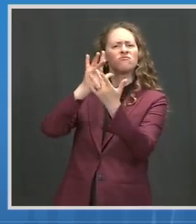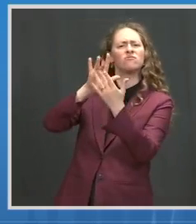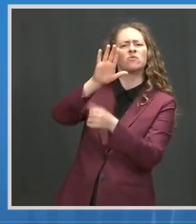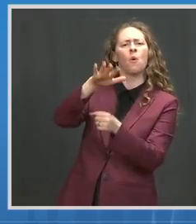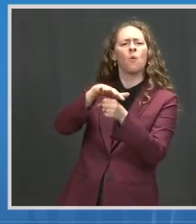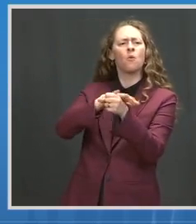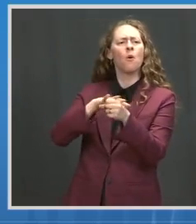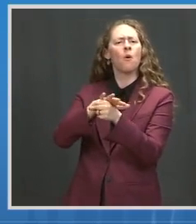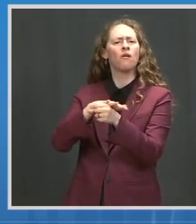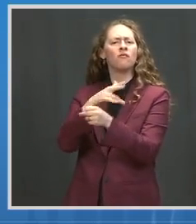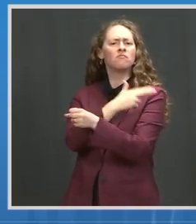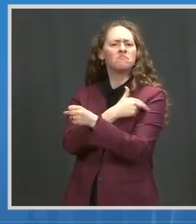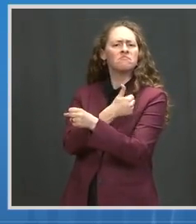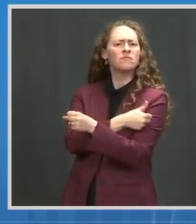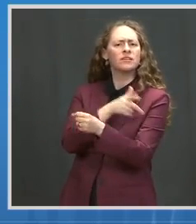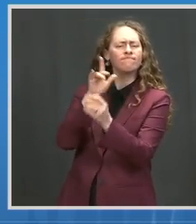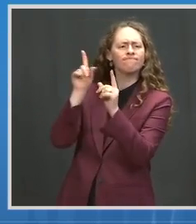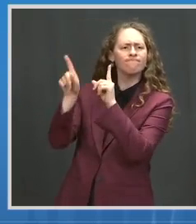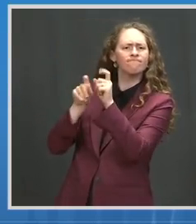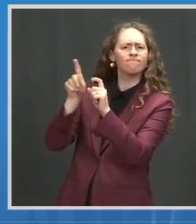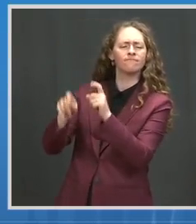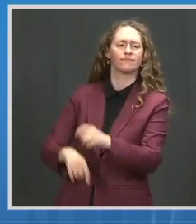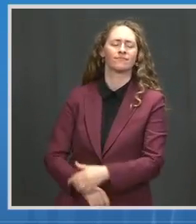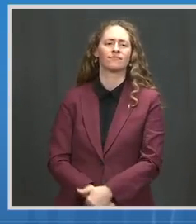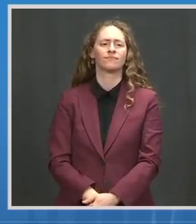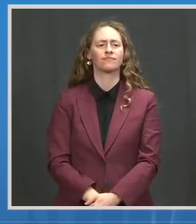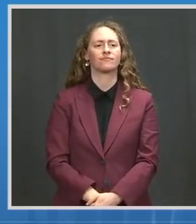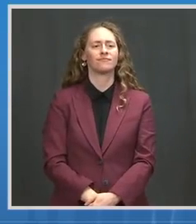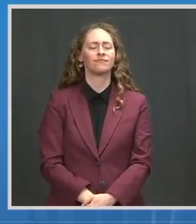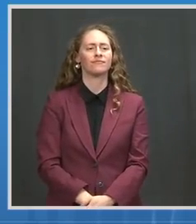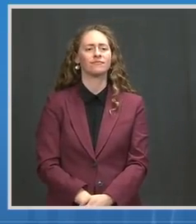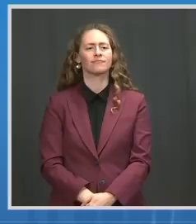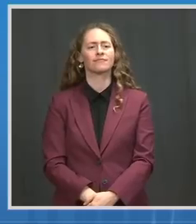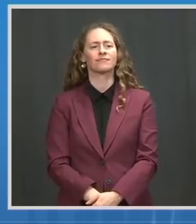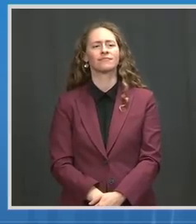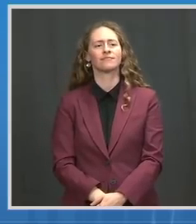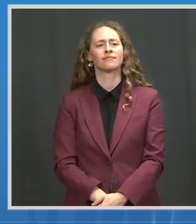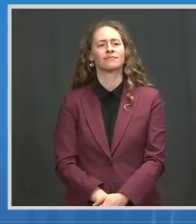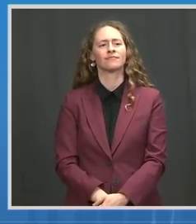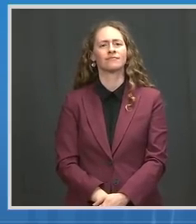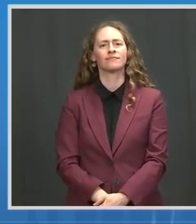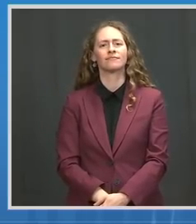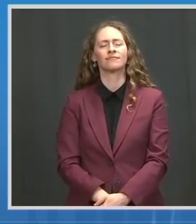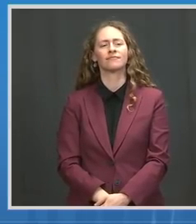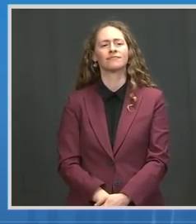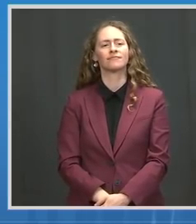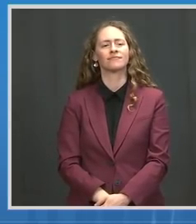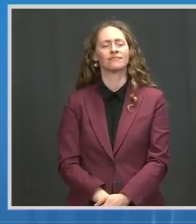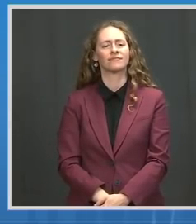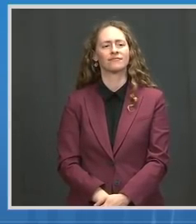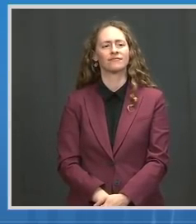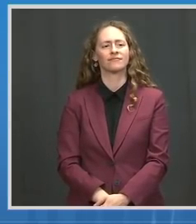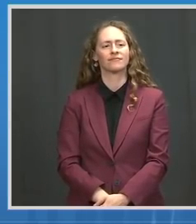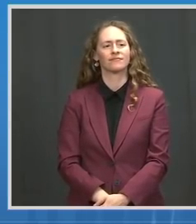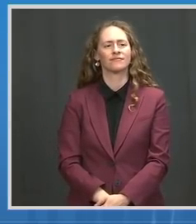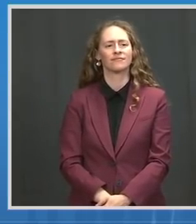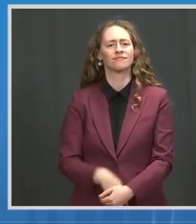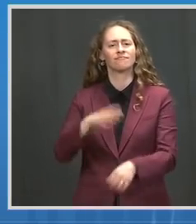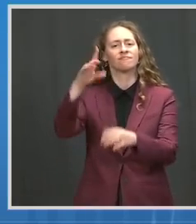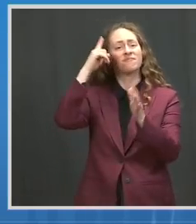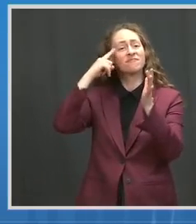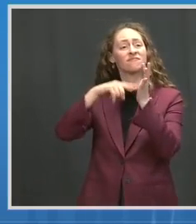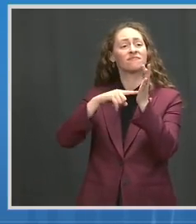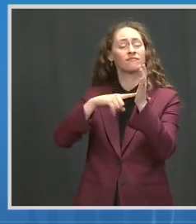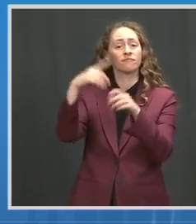the people at a company called Centene, an insurer that disproportionately serves lower income Americans, is